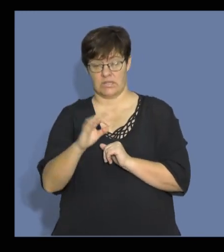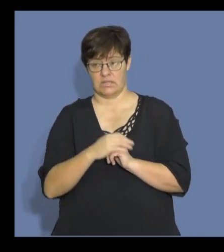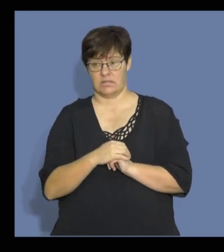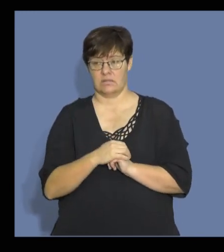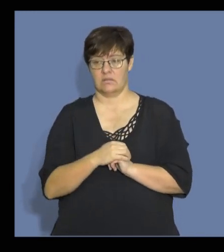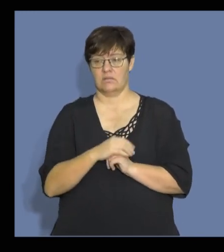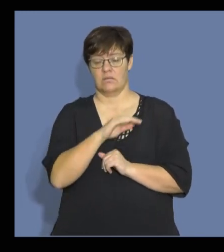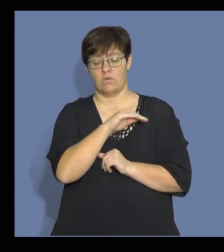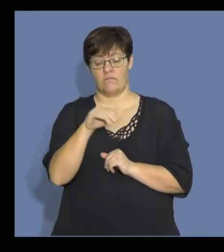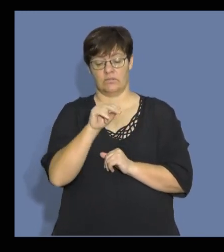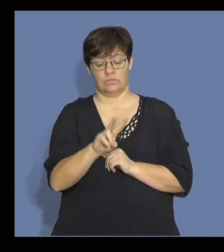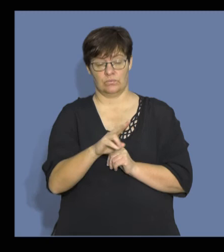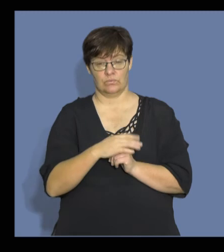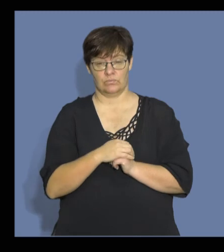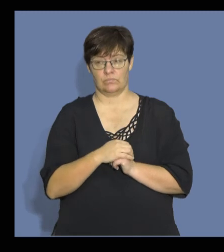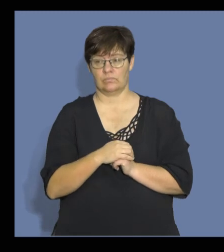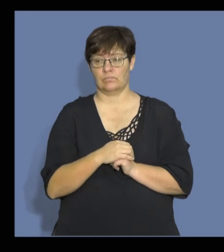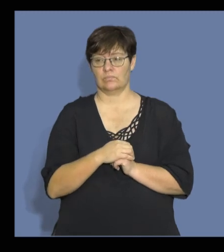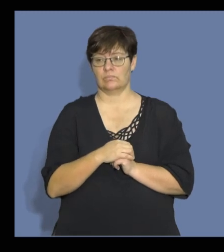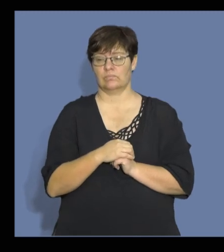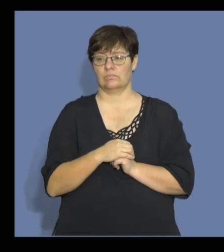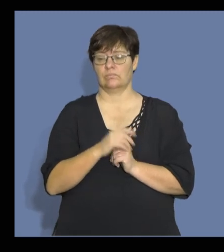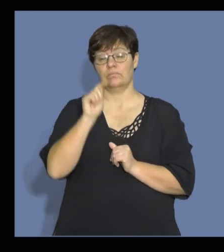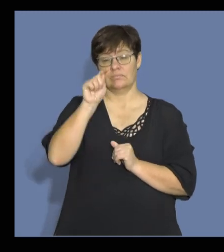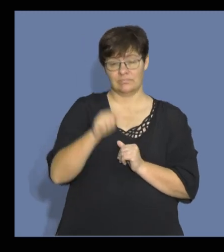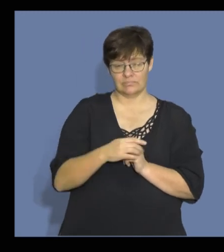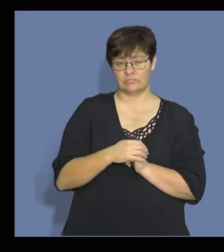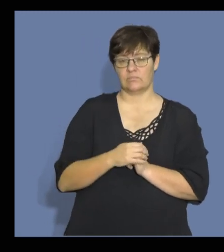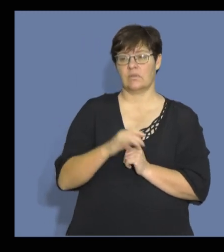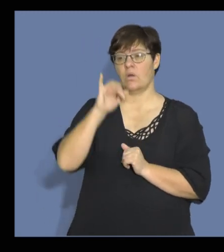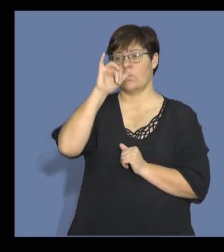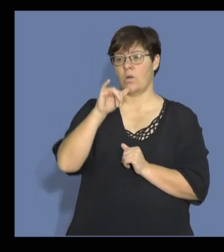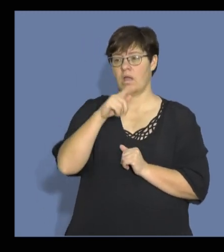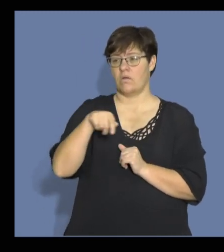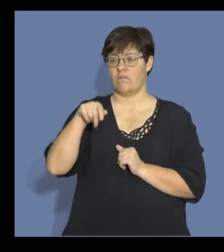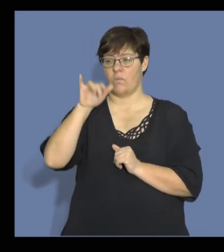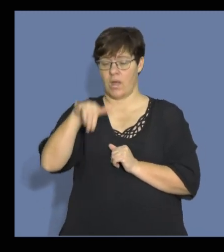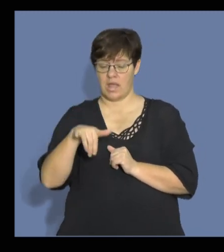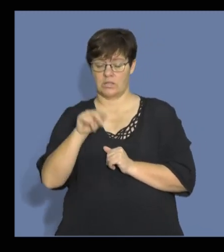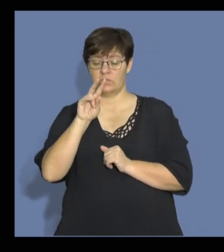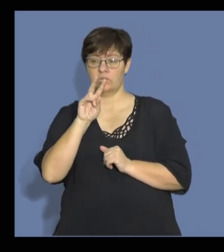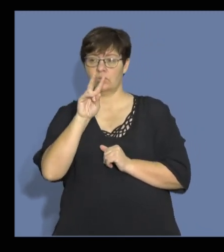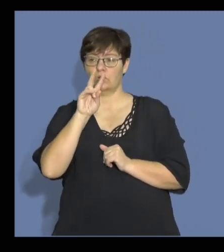-3, and I'm going to divide that by 2. Here I'm going to get y plus y is 2y,